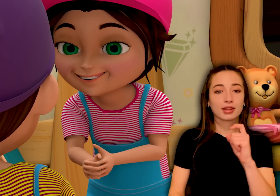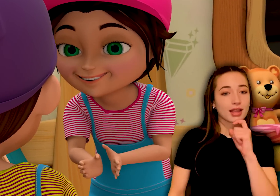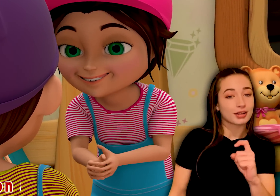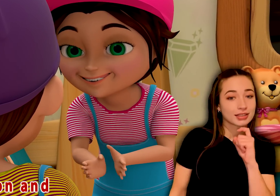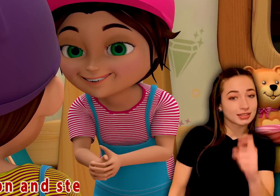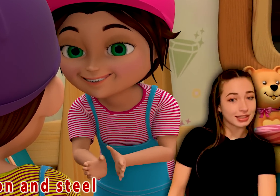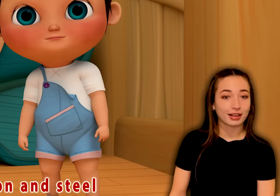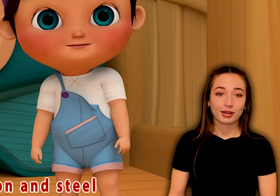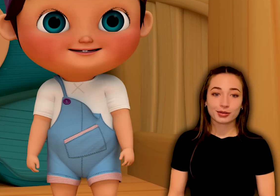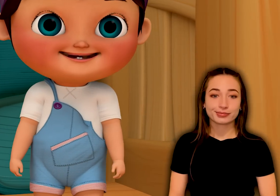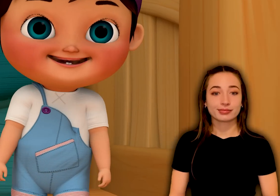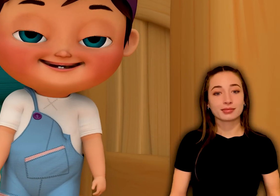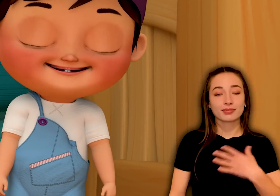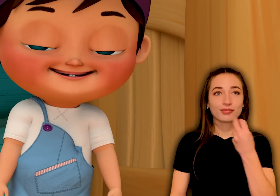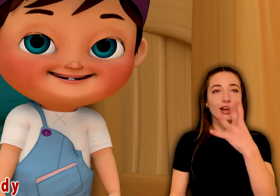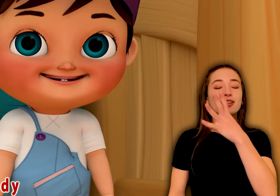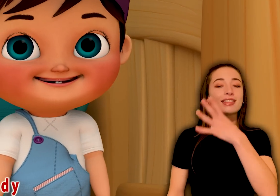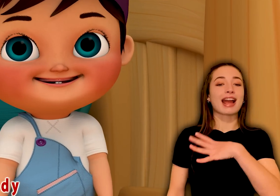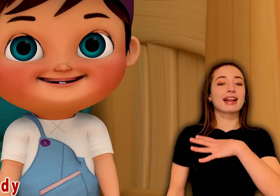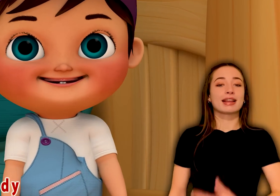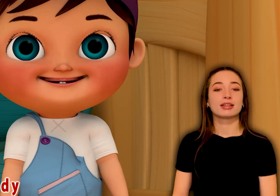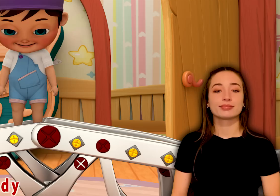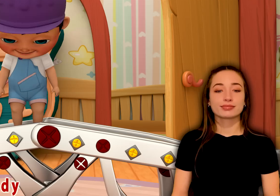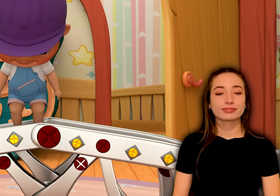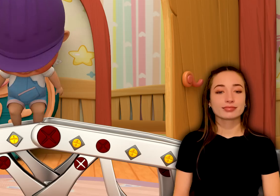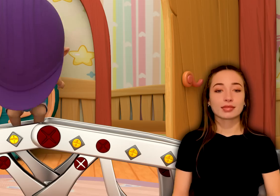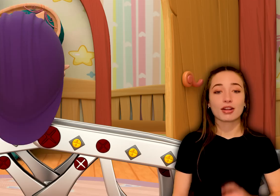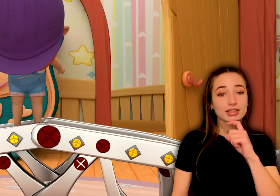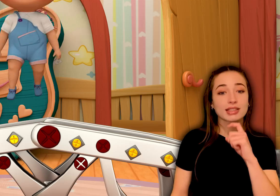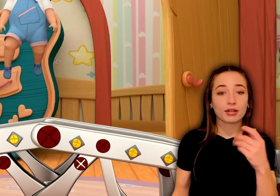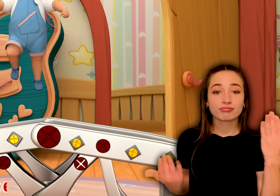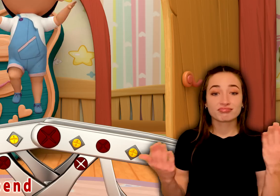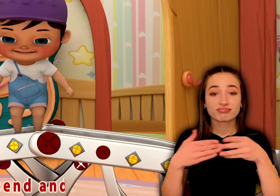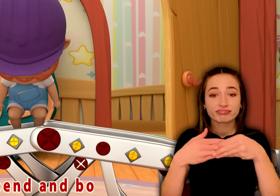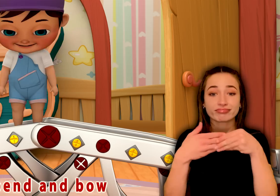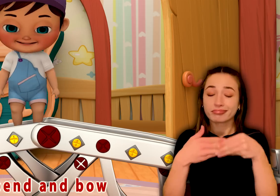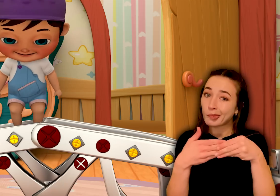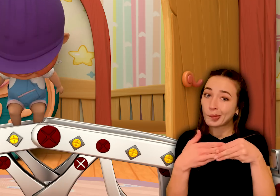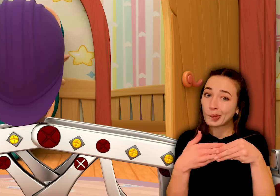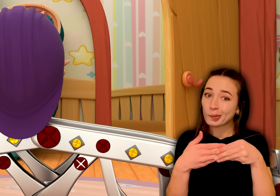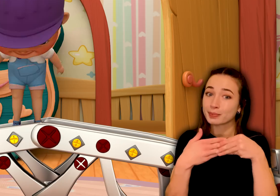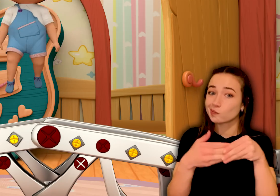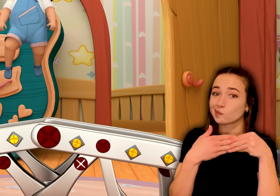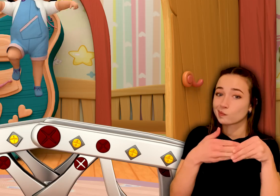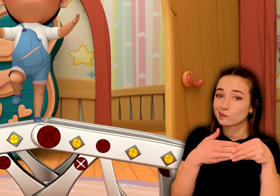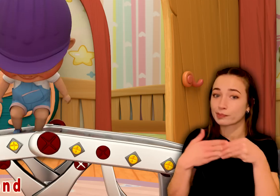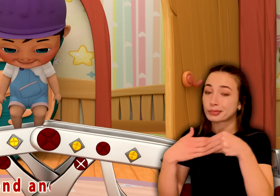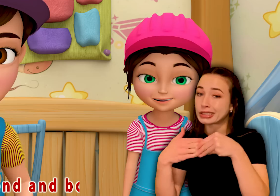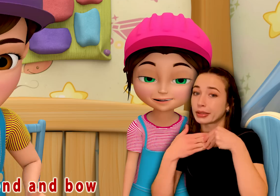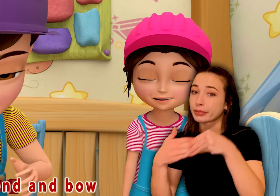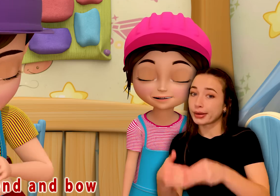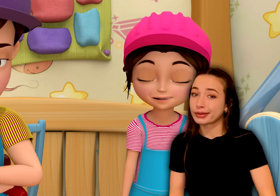build it up with Iron and Steel My Fair Lady Iron and Steel will bend and bow Bend and